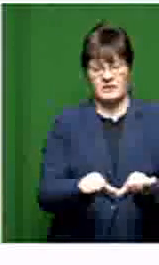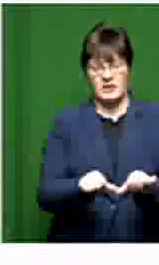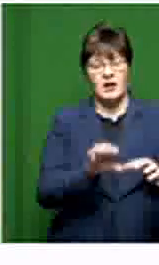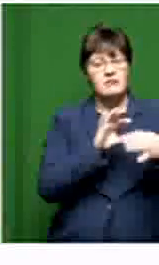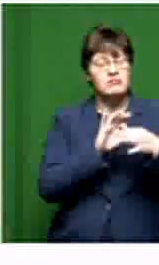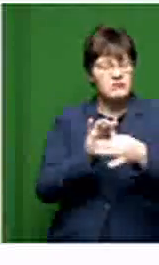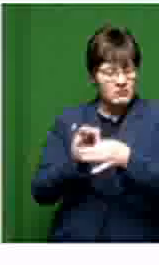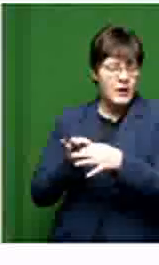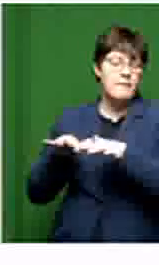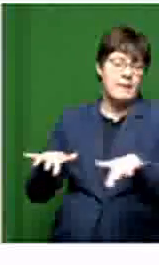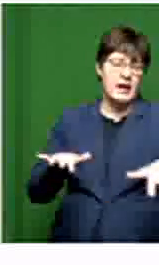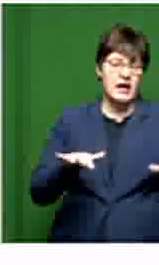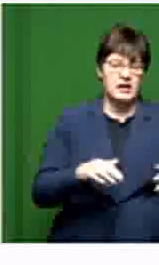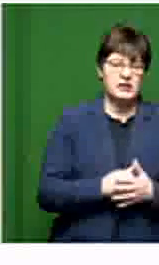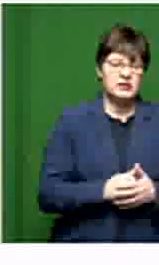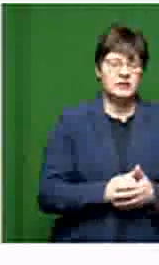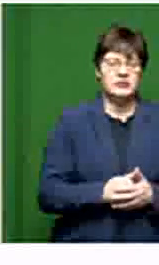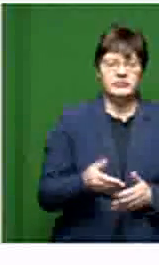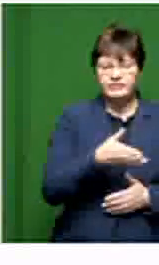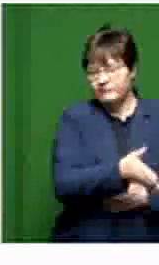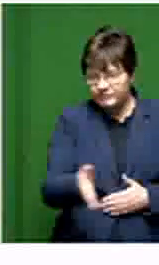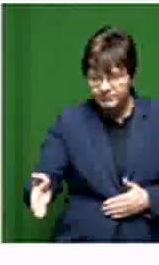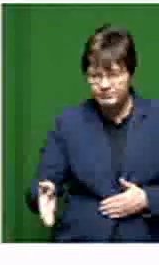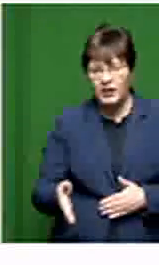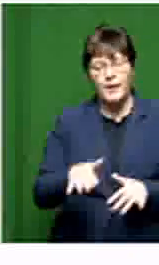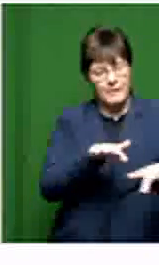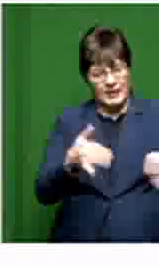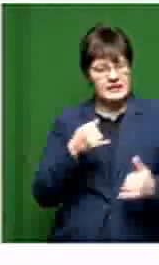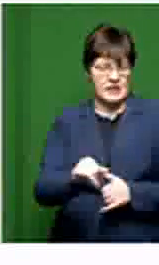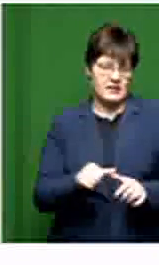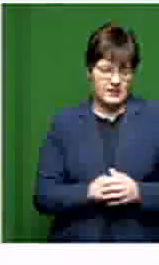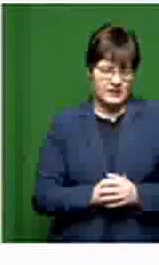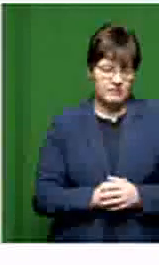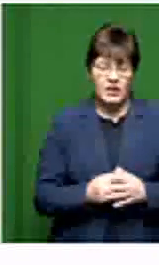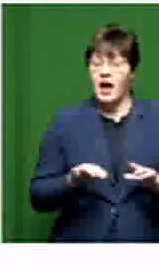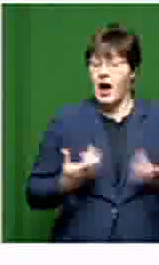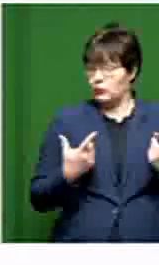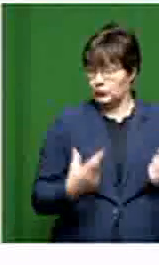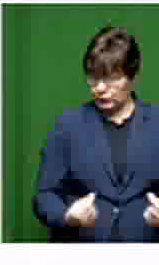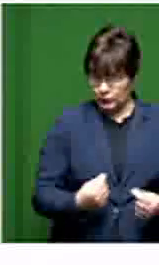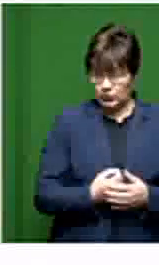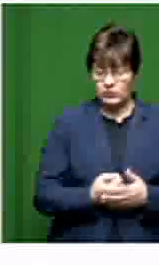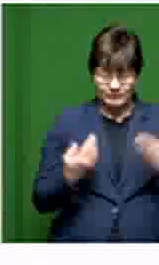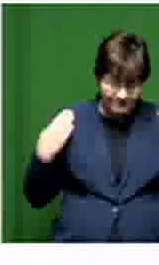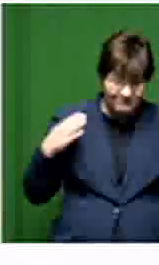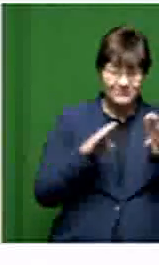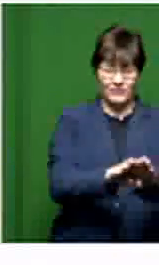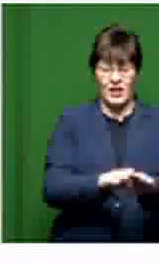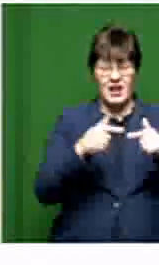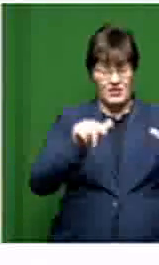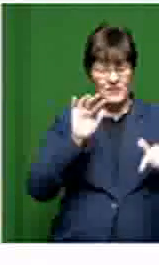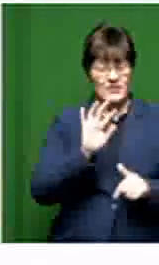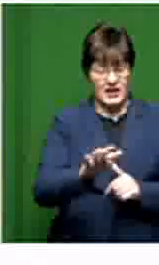relationship with the public and our presence in the public domain. So what we did was, during hard lockdown,